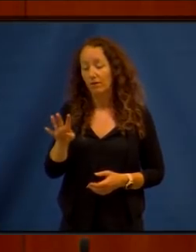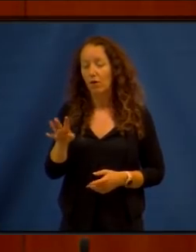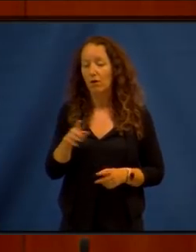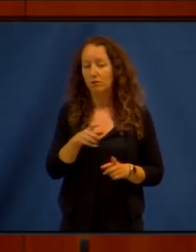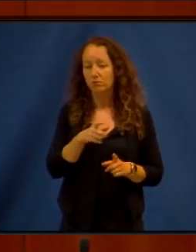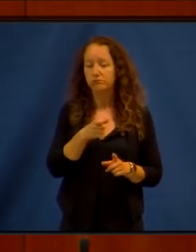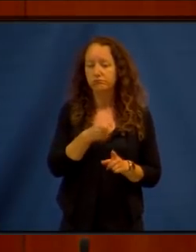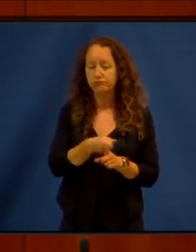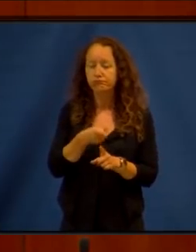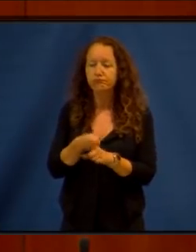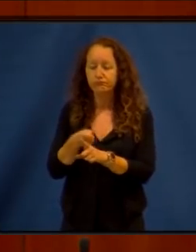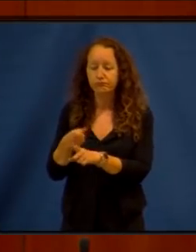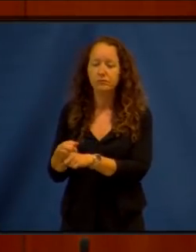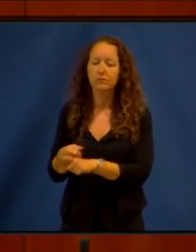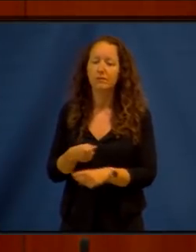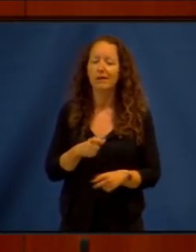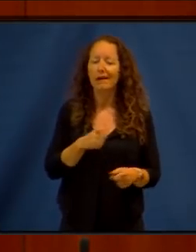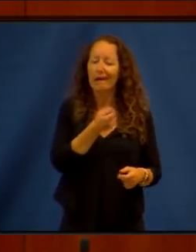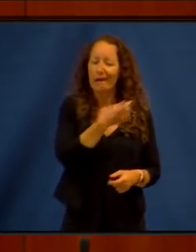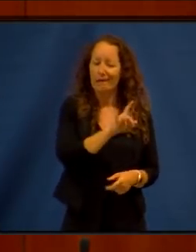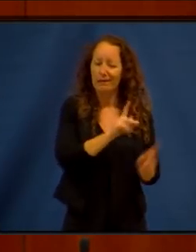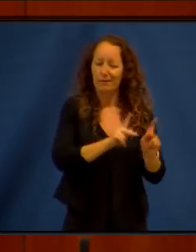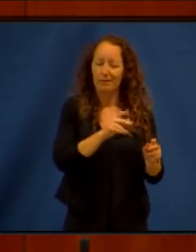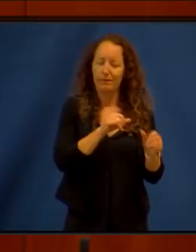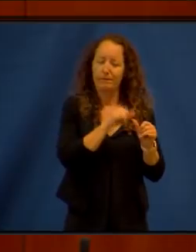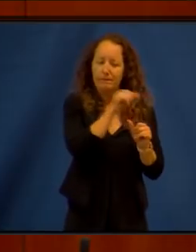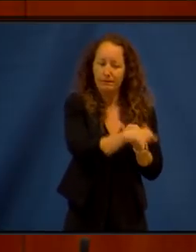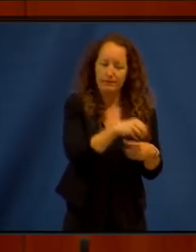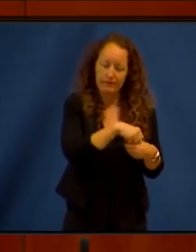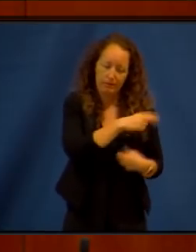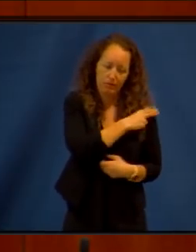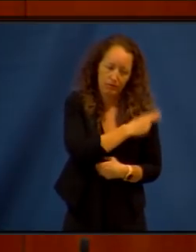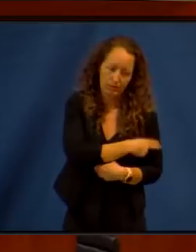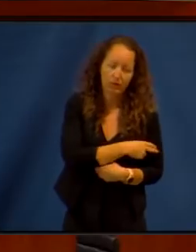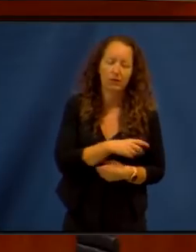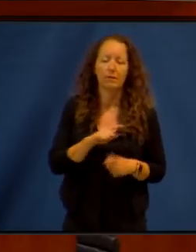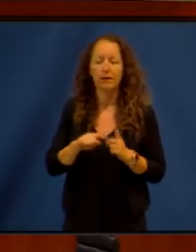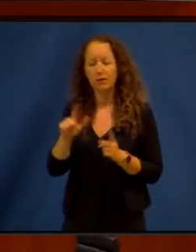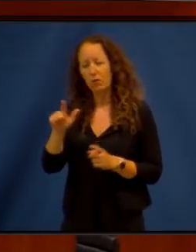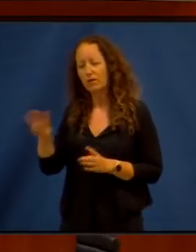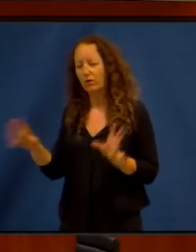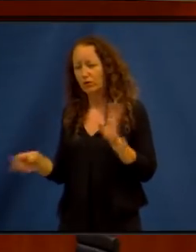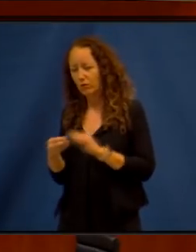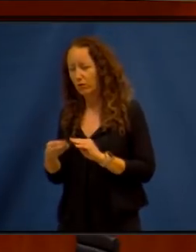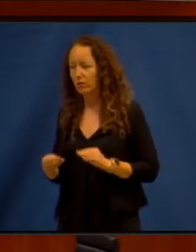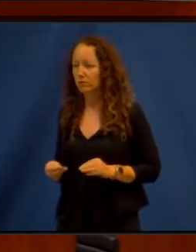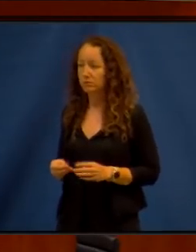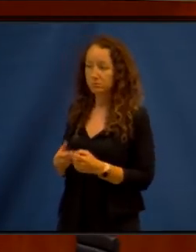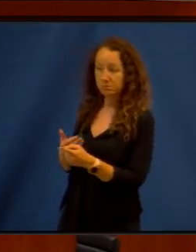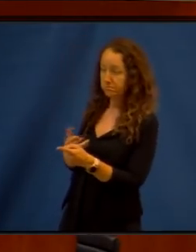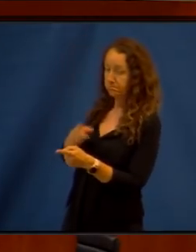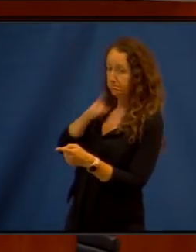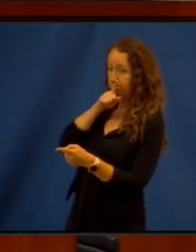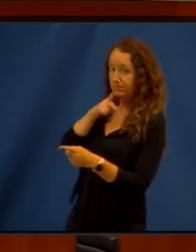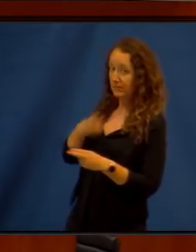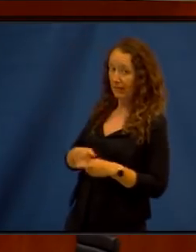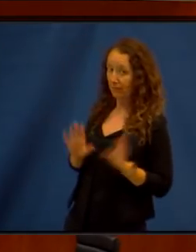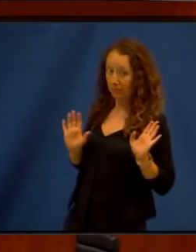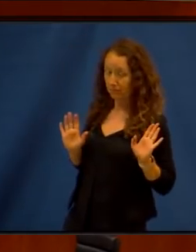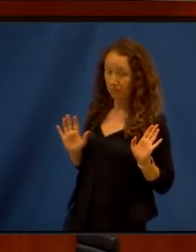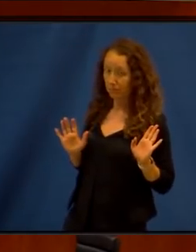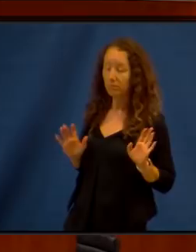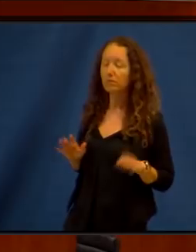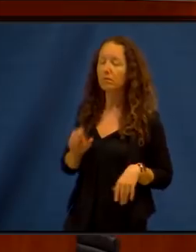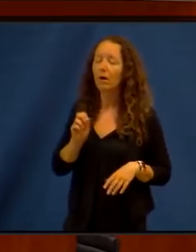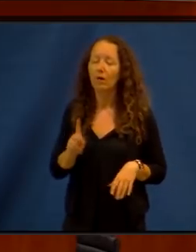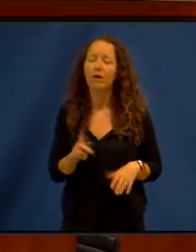tied to a nursing home. So we don't want to name that facility or facilities then? Just want to follow up on her question here.